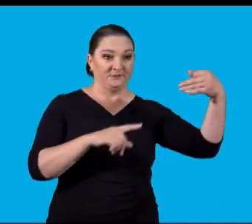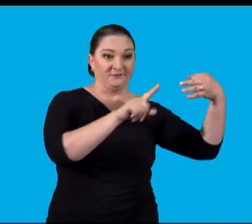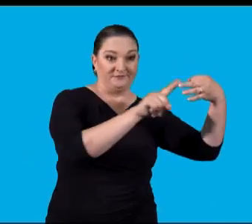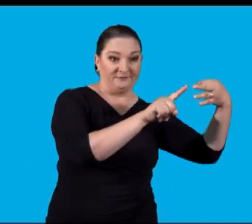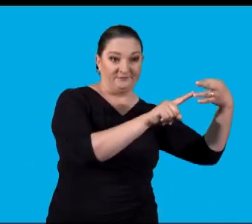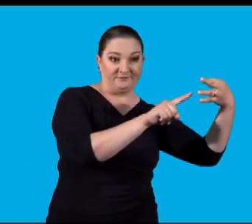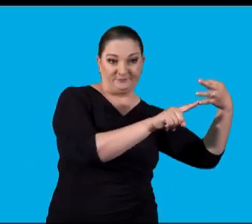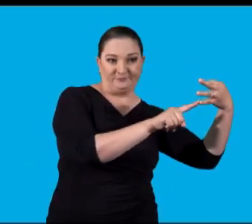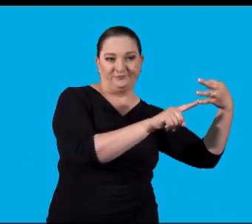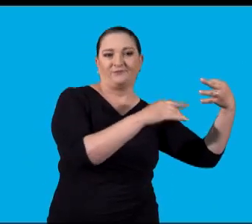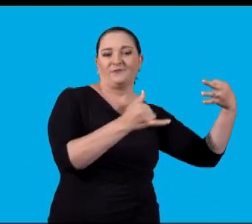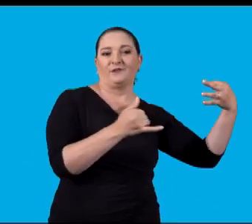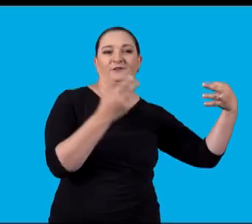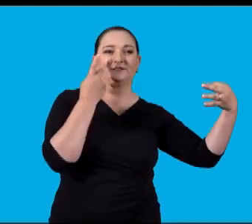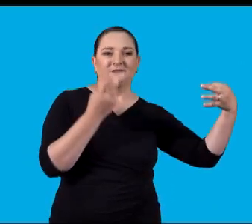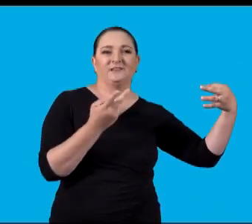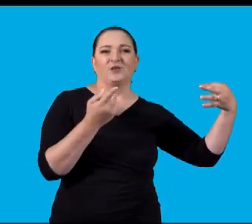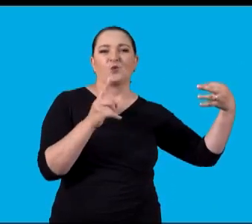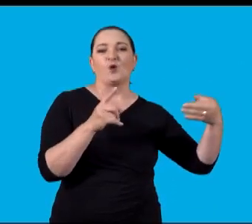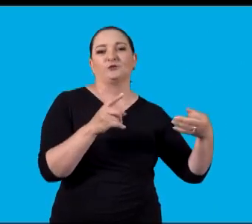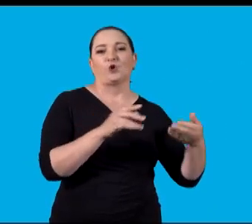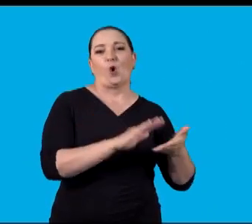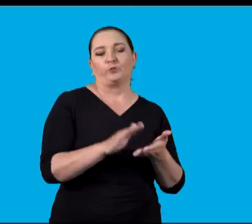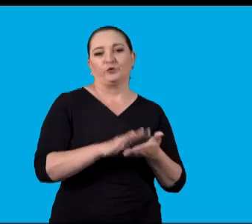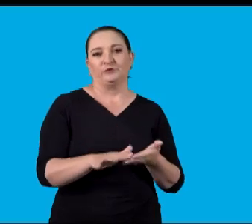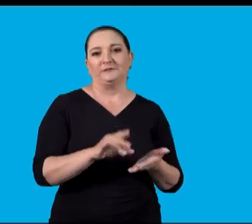cash generated from operations.